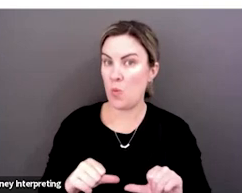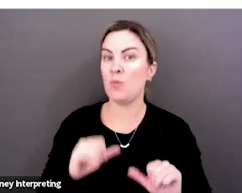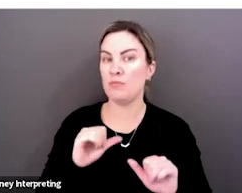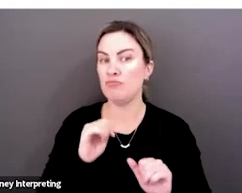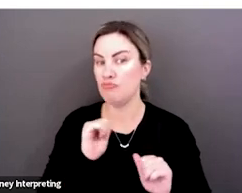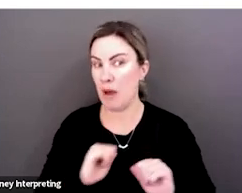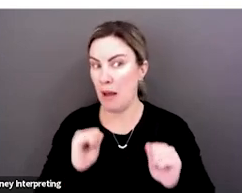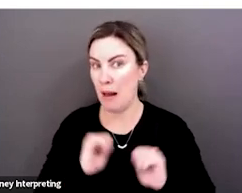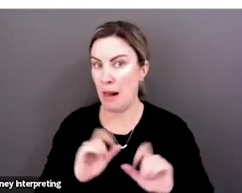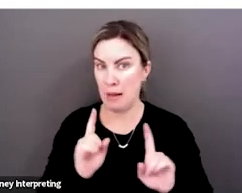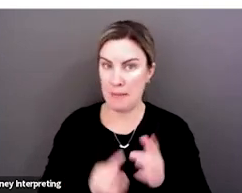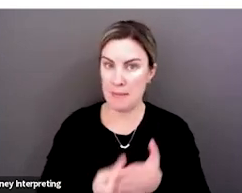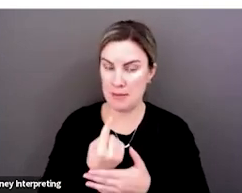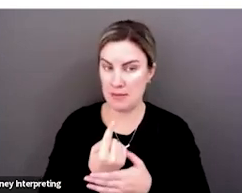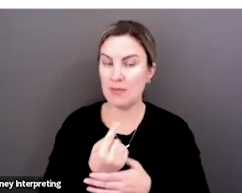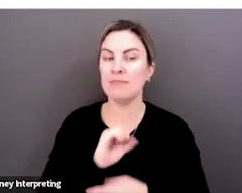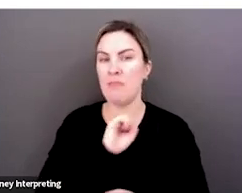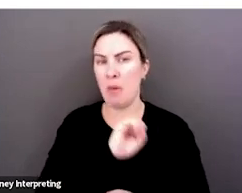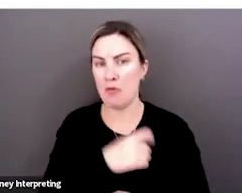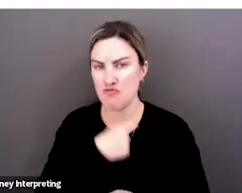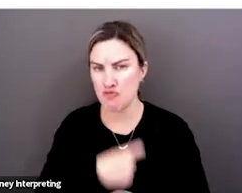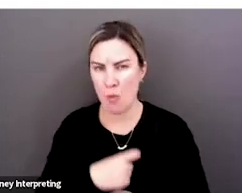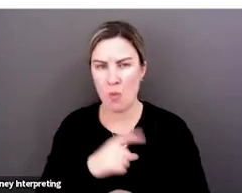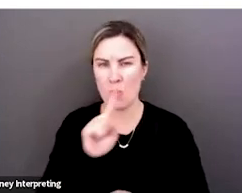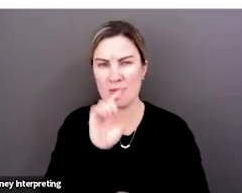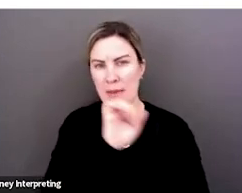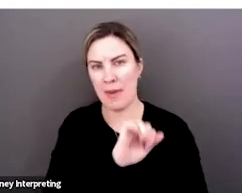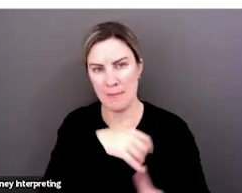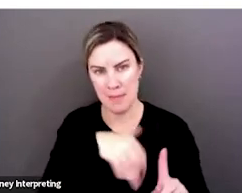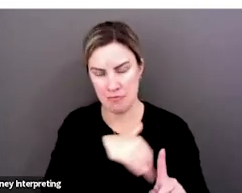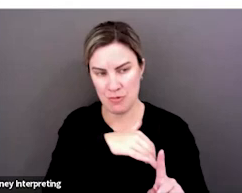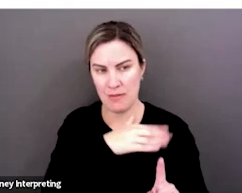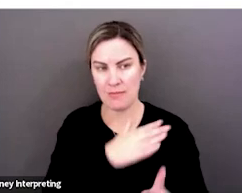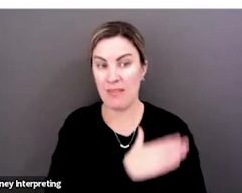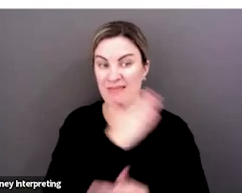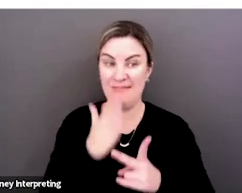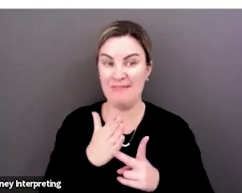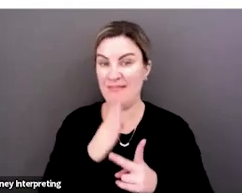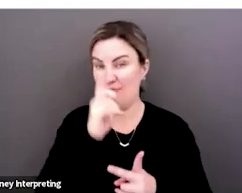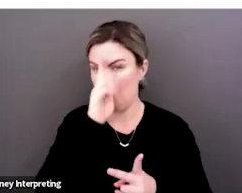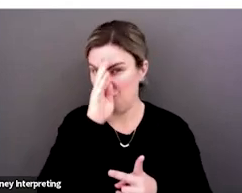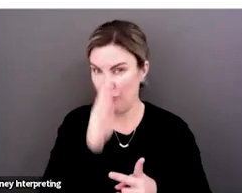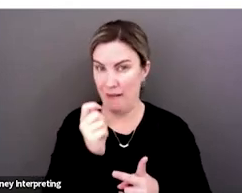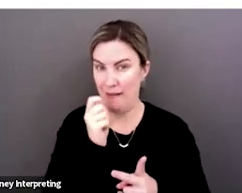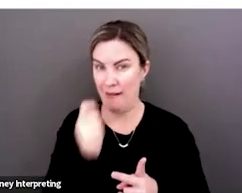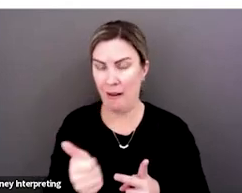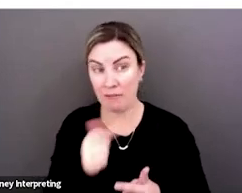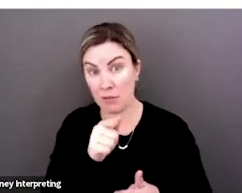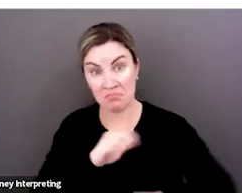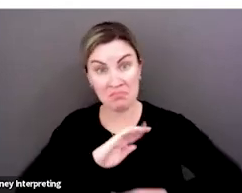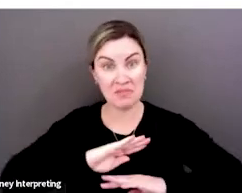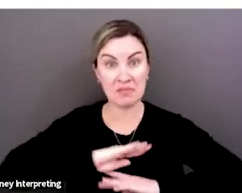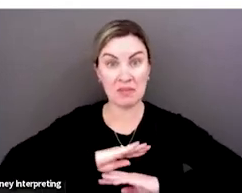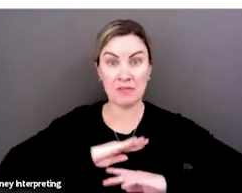their role and their background. And then immediately after their course, we're looking at their reaction, so their satisfaction, how much they valued